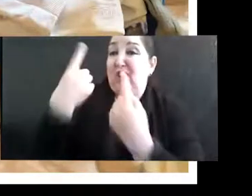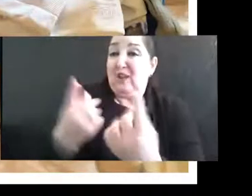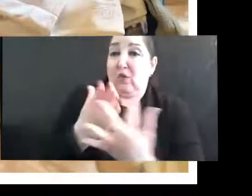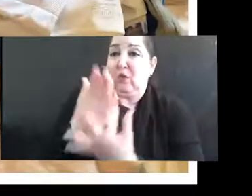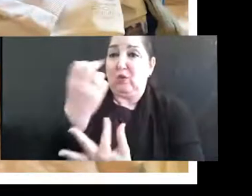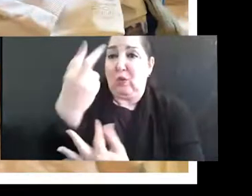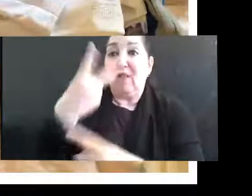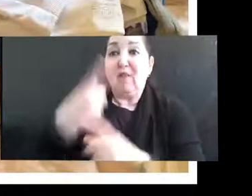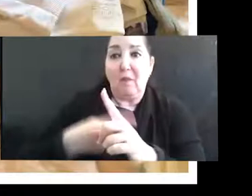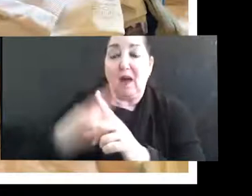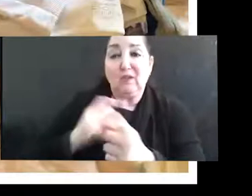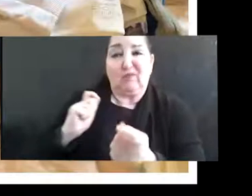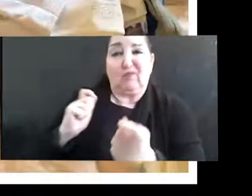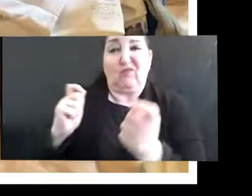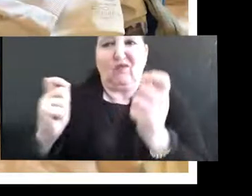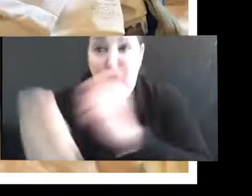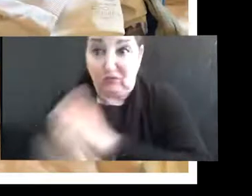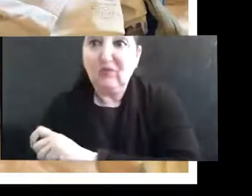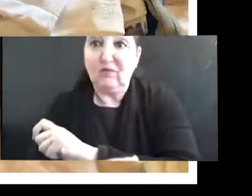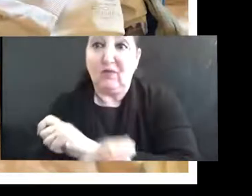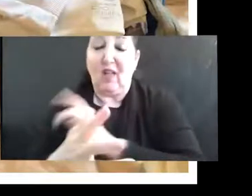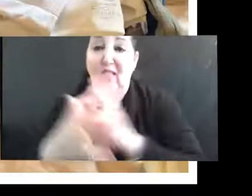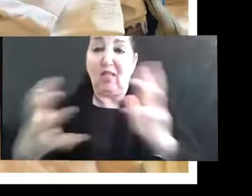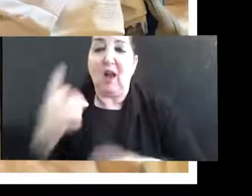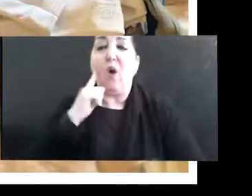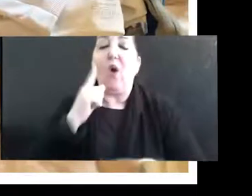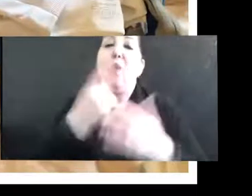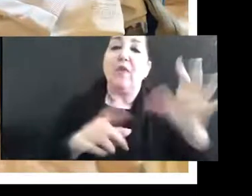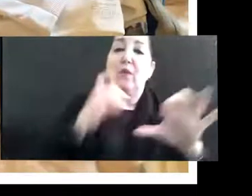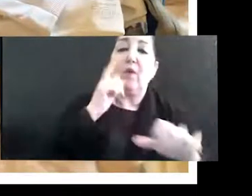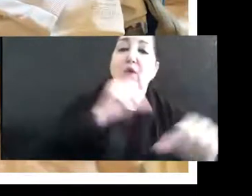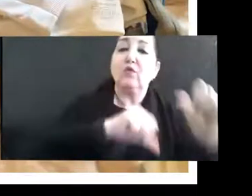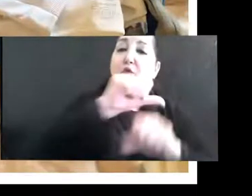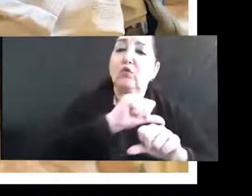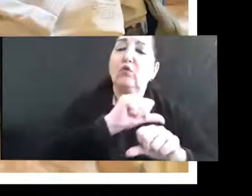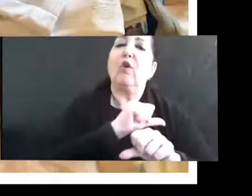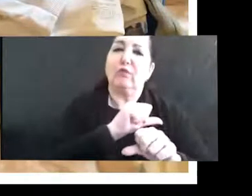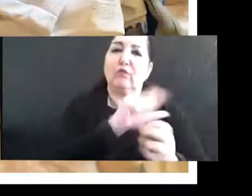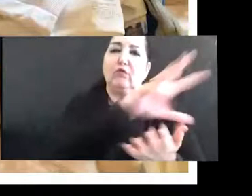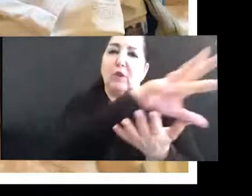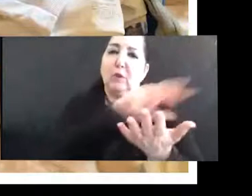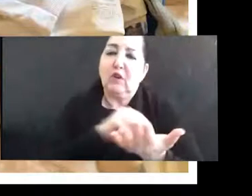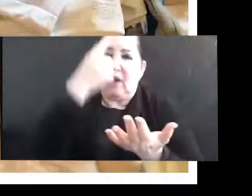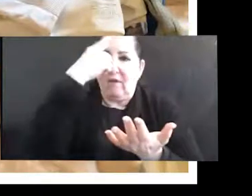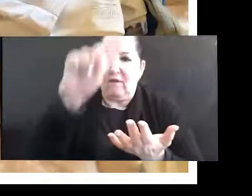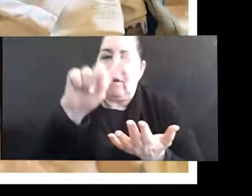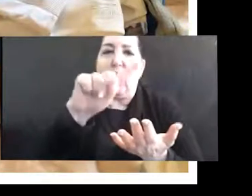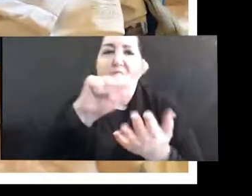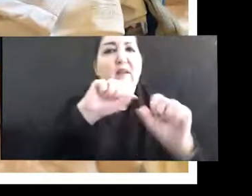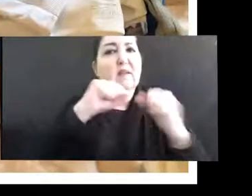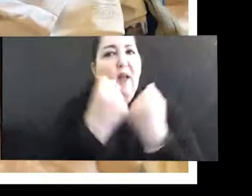past 12 months for them, what it is that they're doing for the social reproduction of this